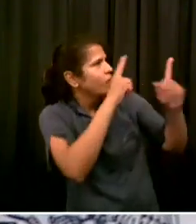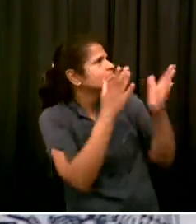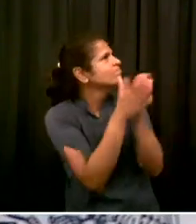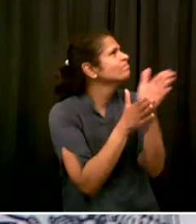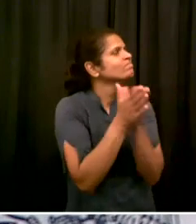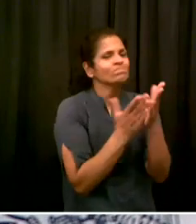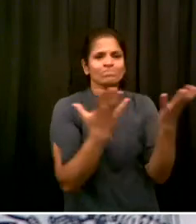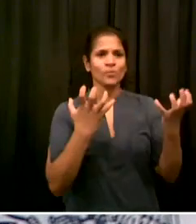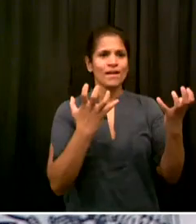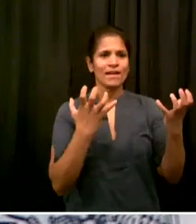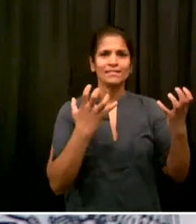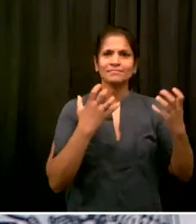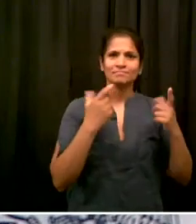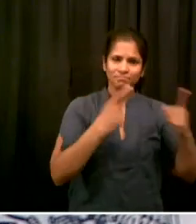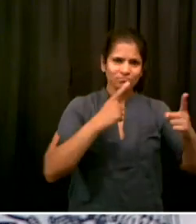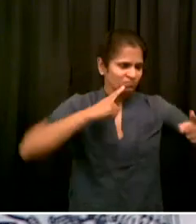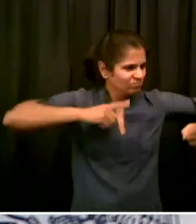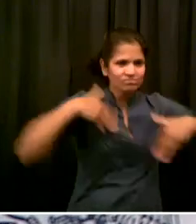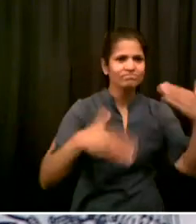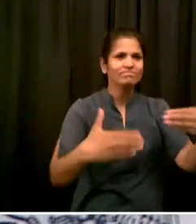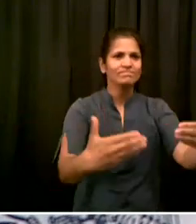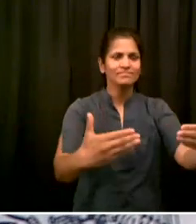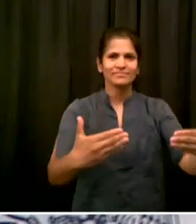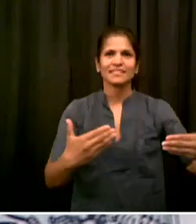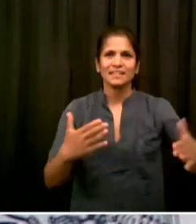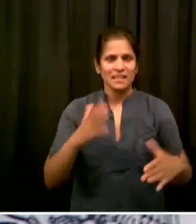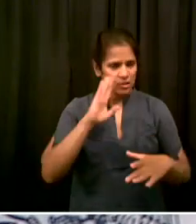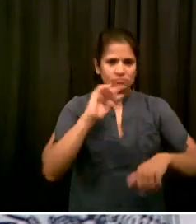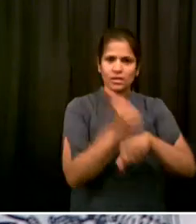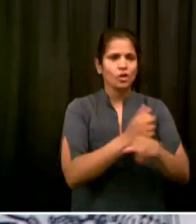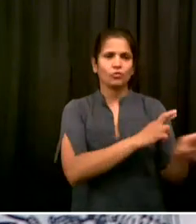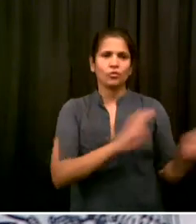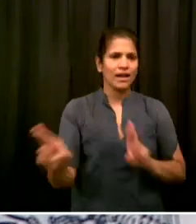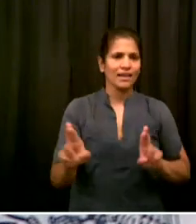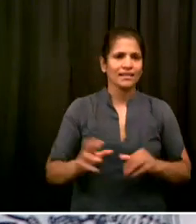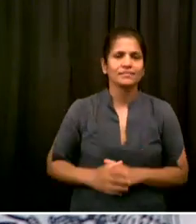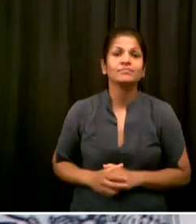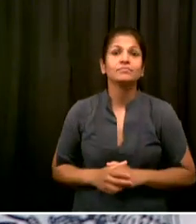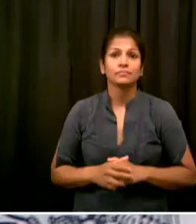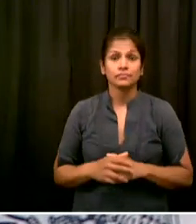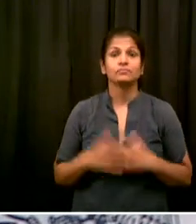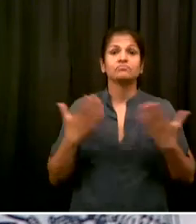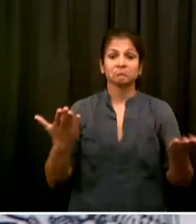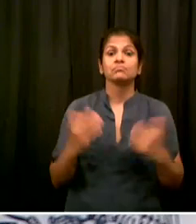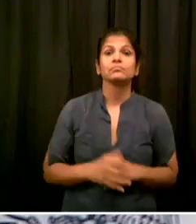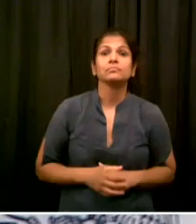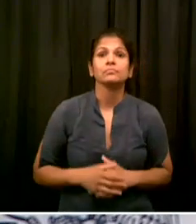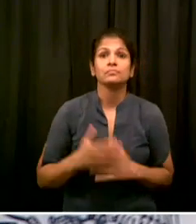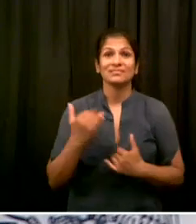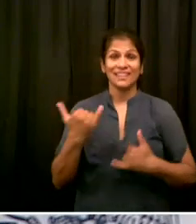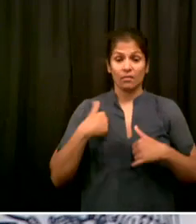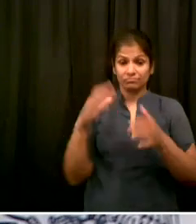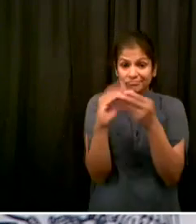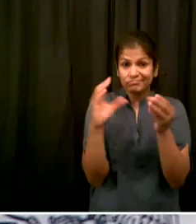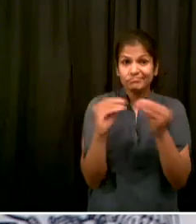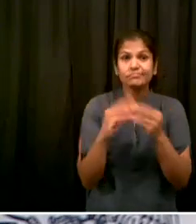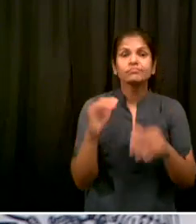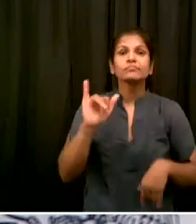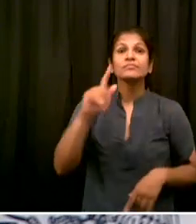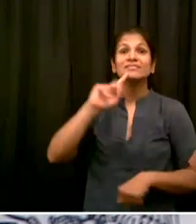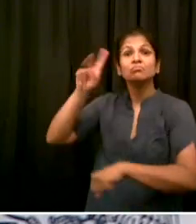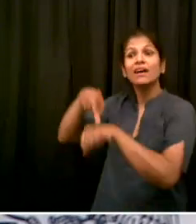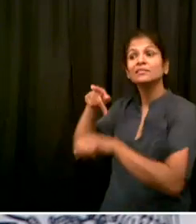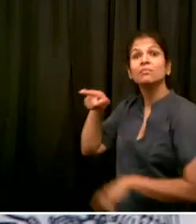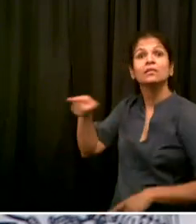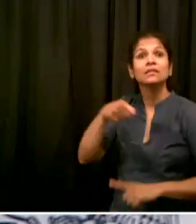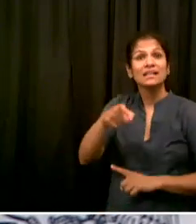message to all principals, if you want to do some good creative things with outdoor learning, you're going to get fast support from the Department of Education